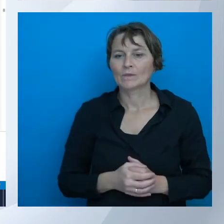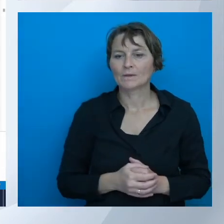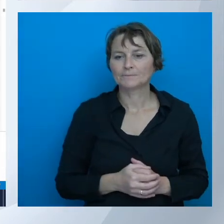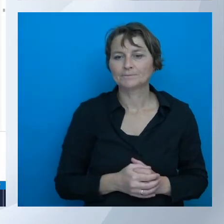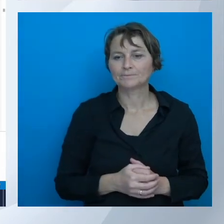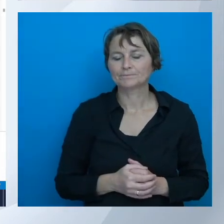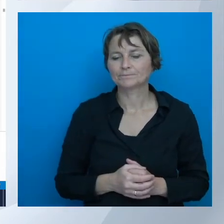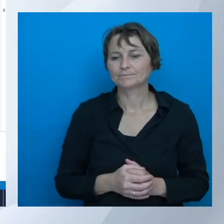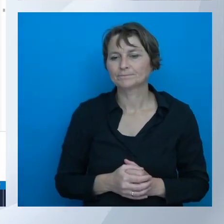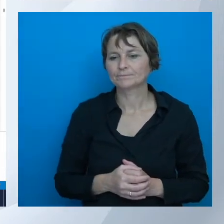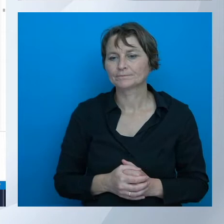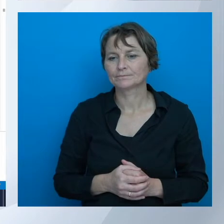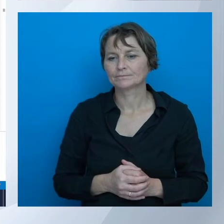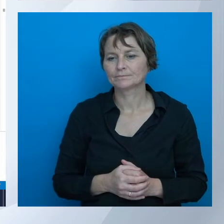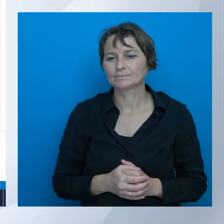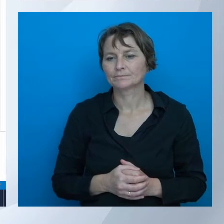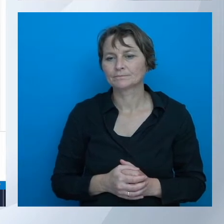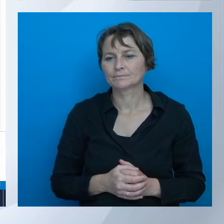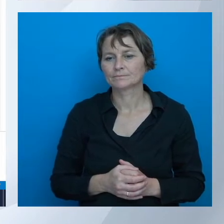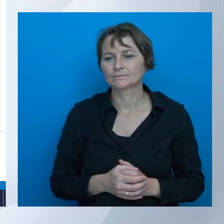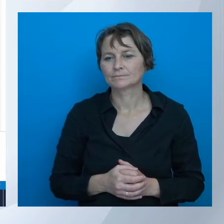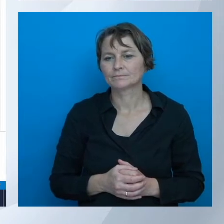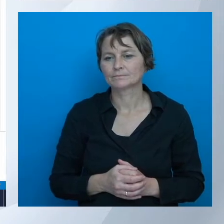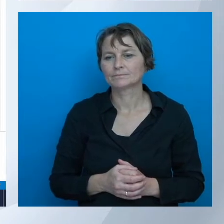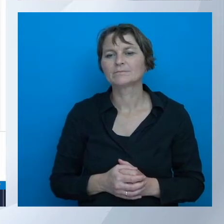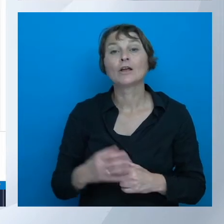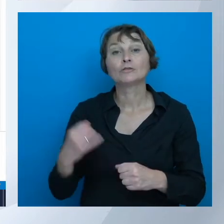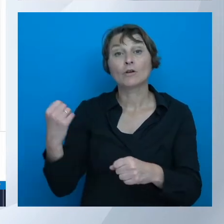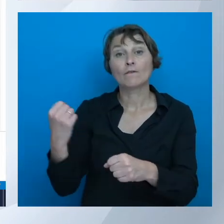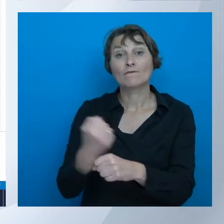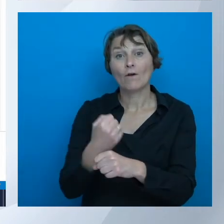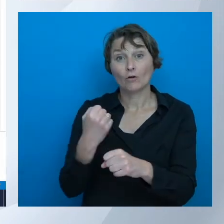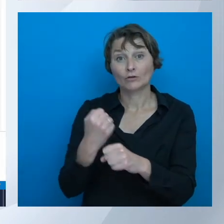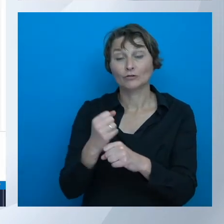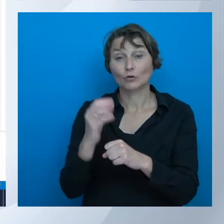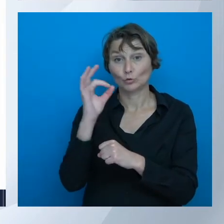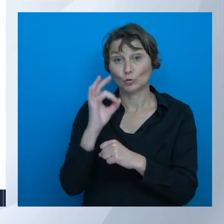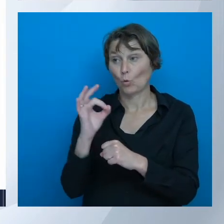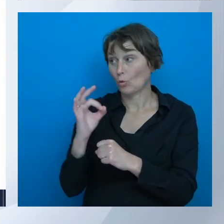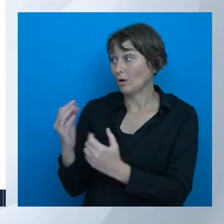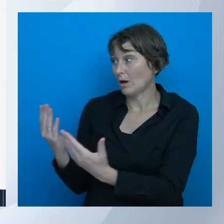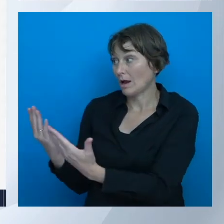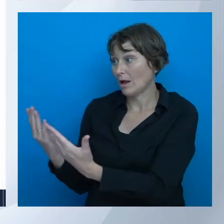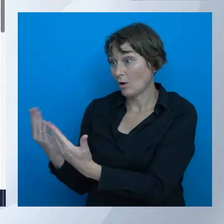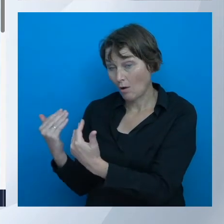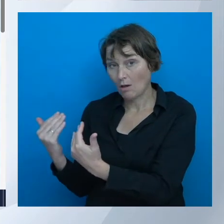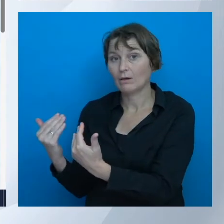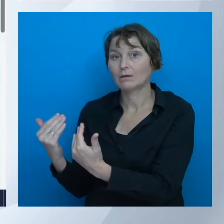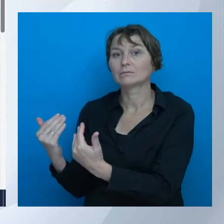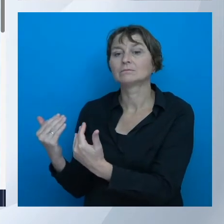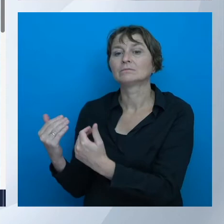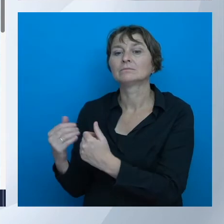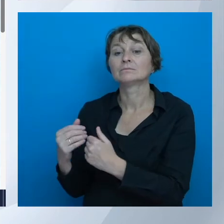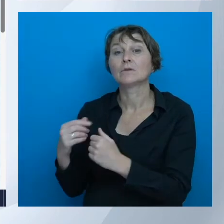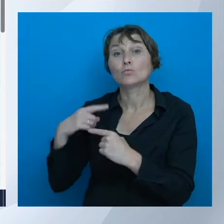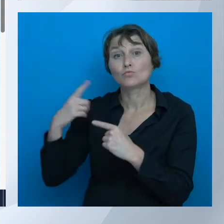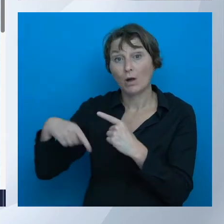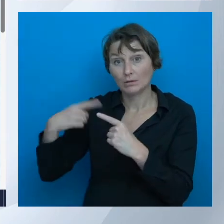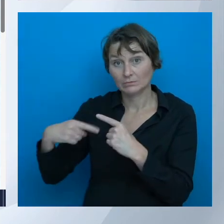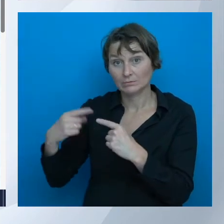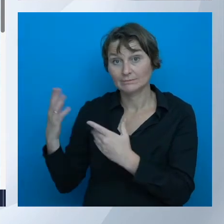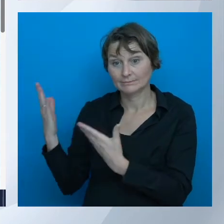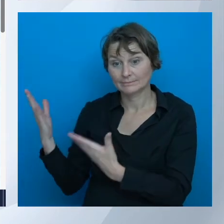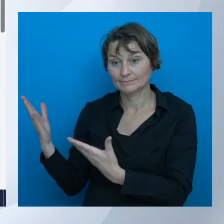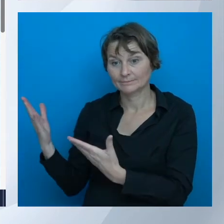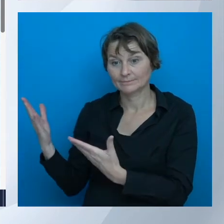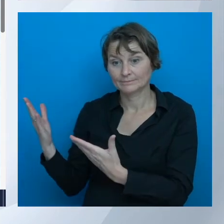function actually calls my Azure function. So I have this function running. If I would run this function and I will try